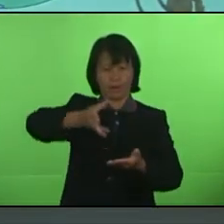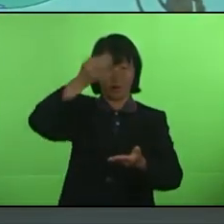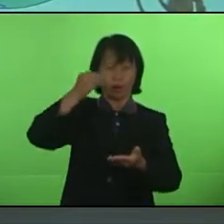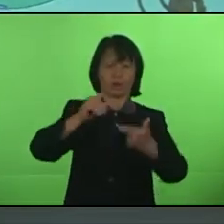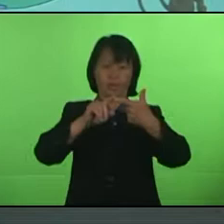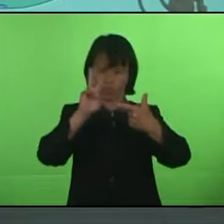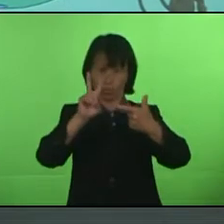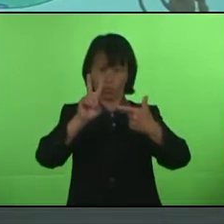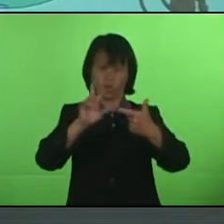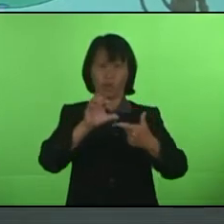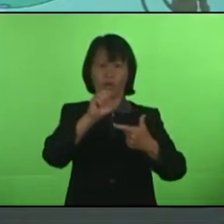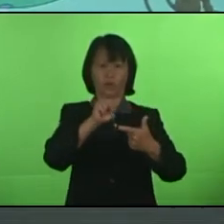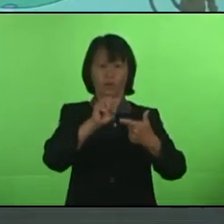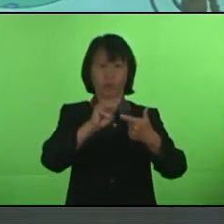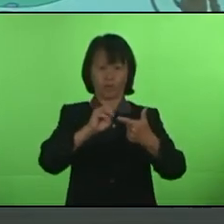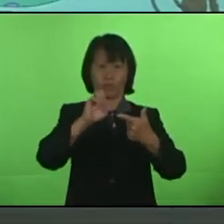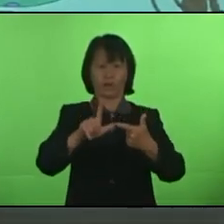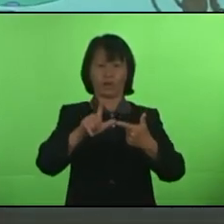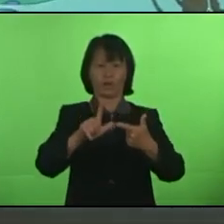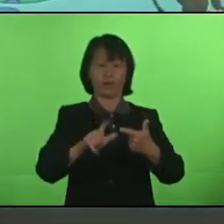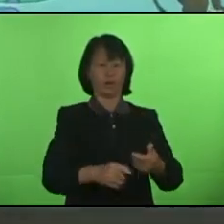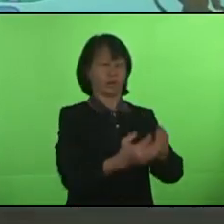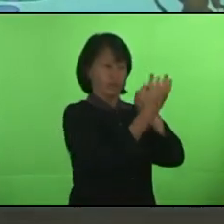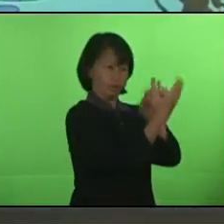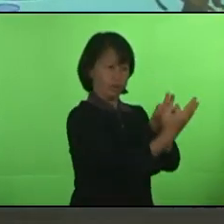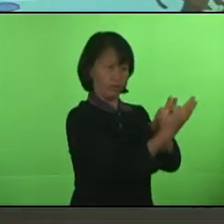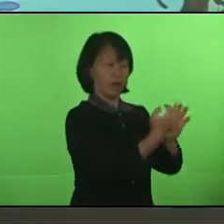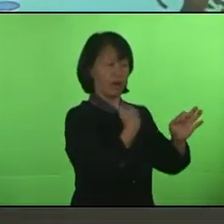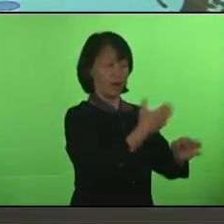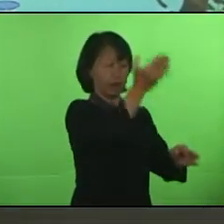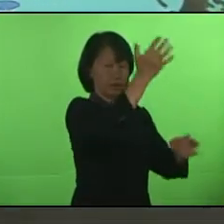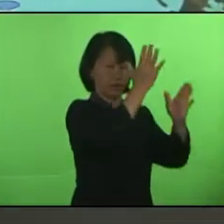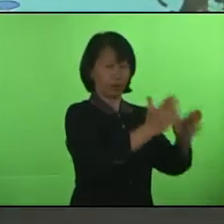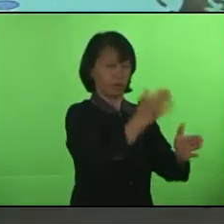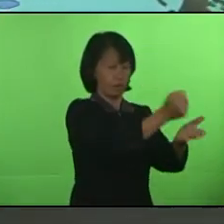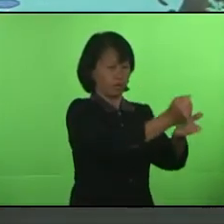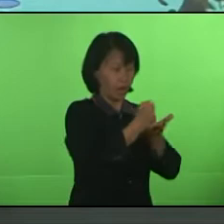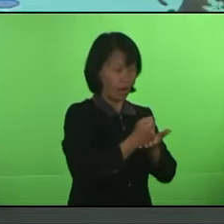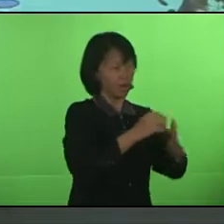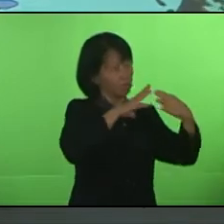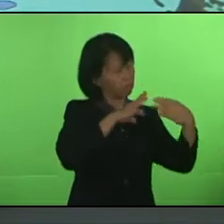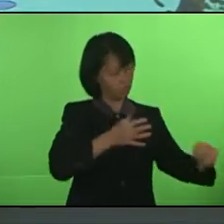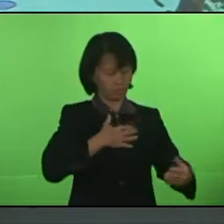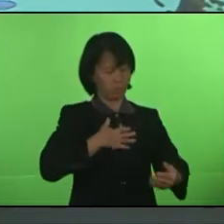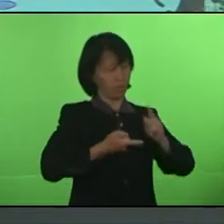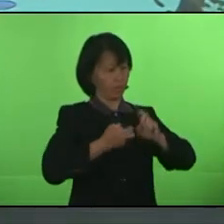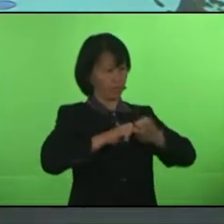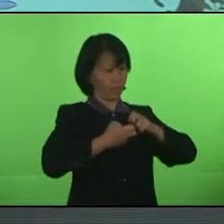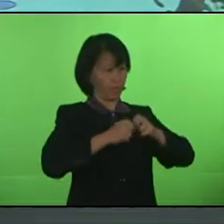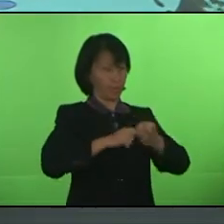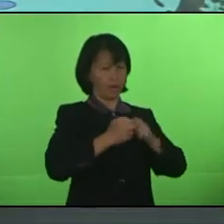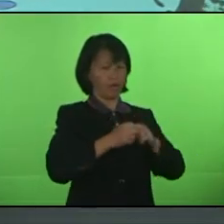your friends, your classmates, and the lecturer, or even the administrator to help sort out your problems